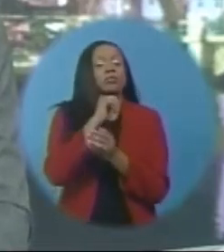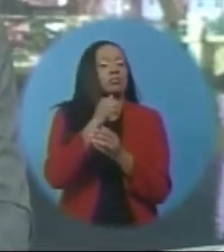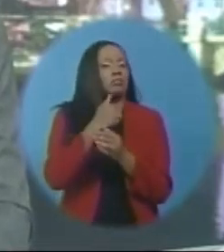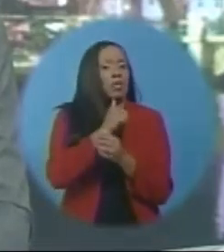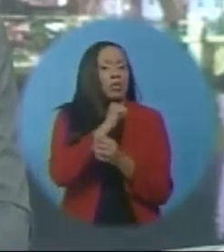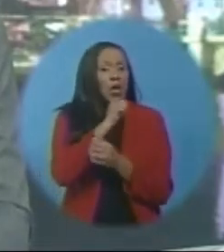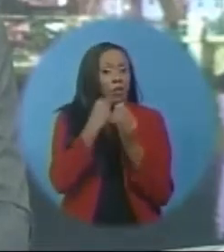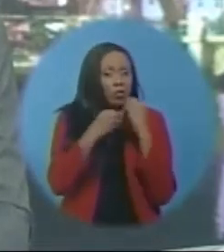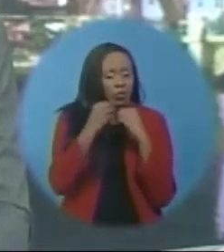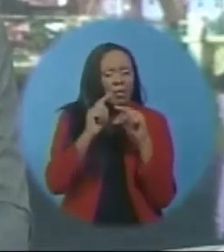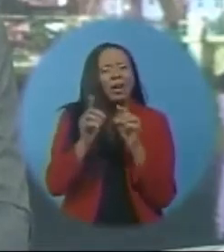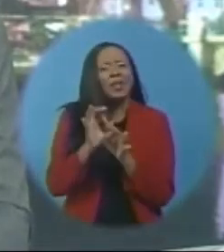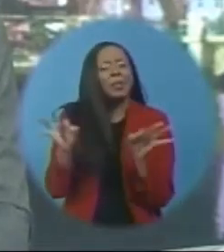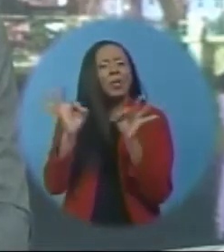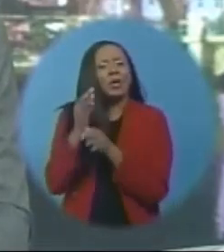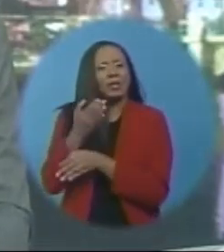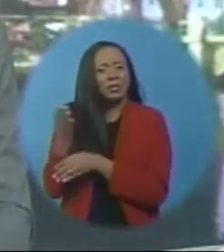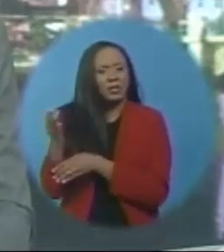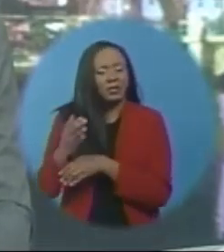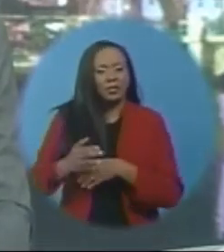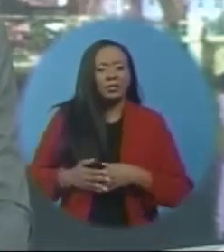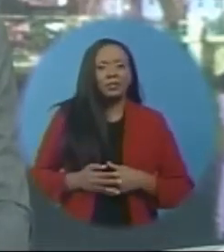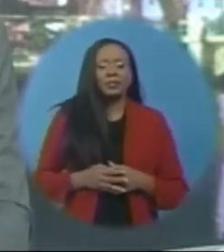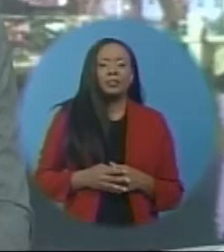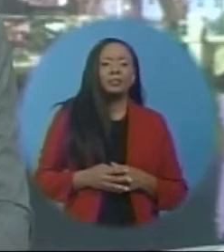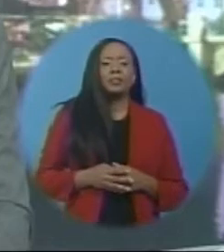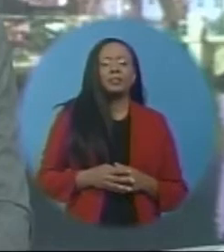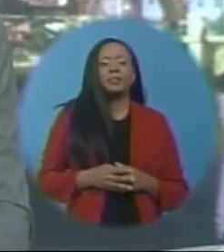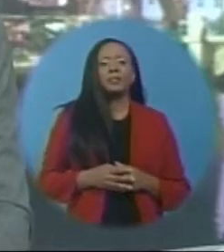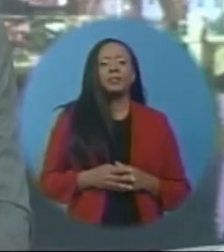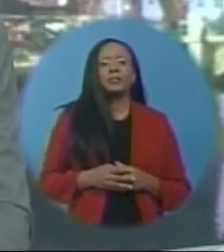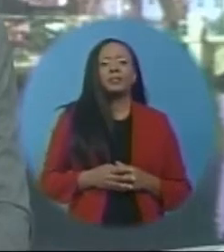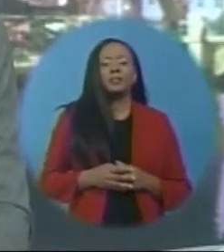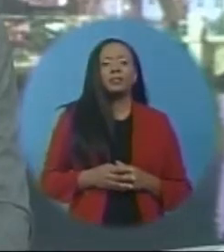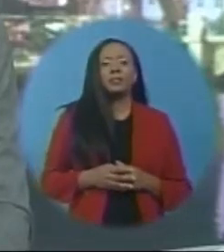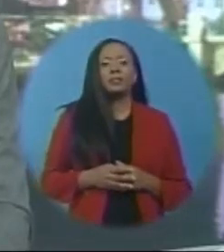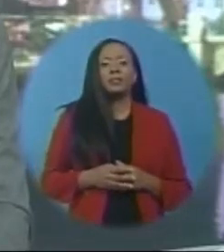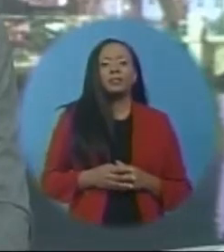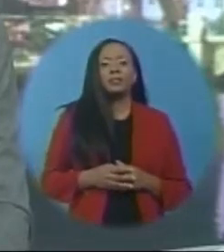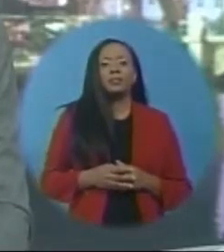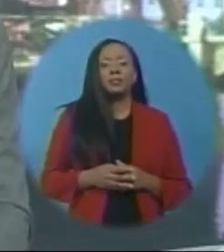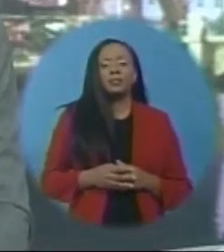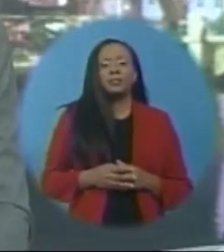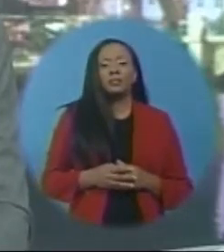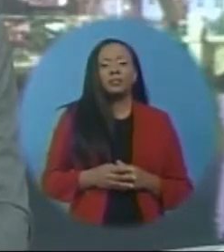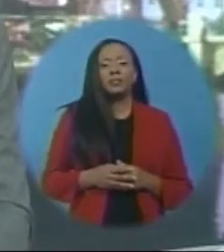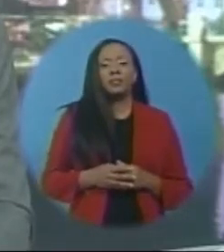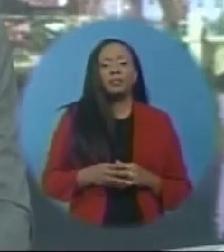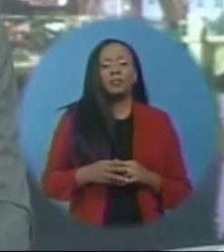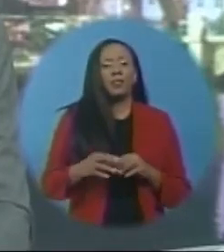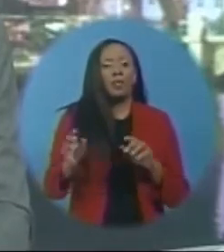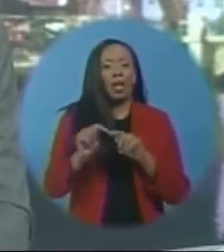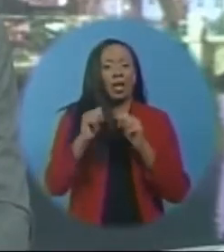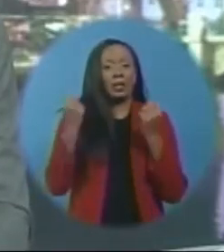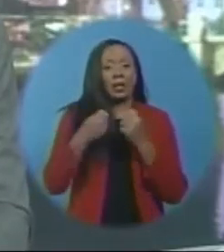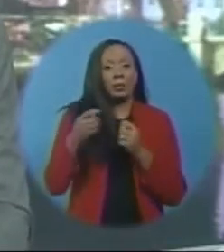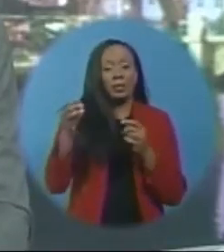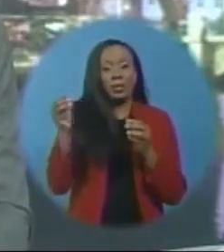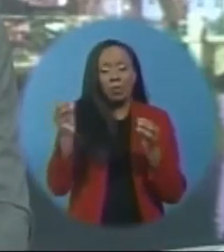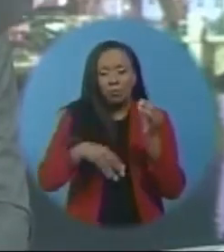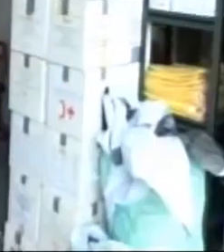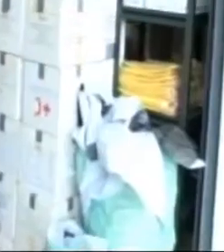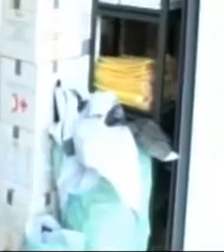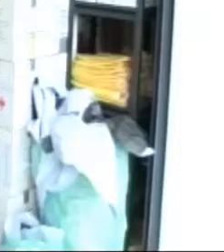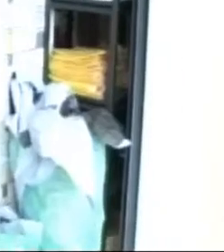food, they are essential items. He was speaking to CBC News. A team of volunteers was busy packing